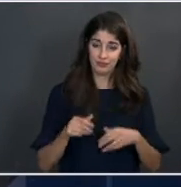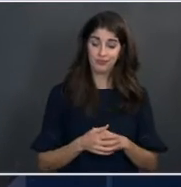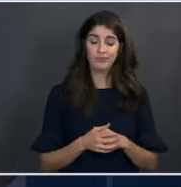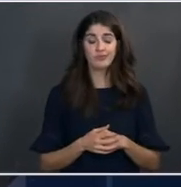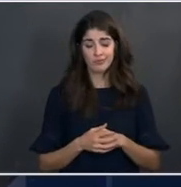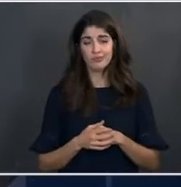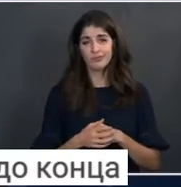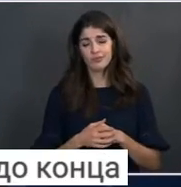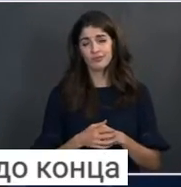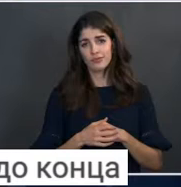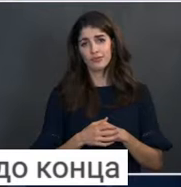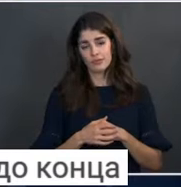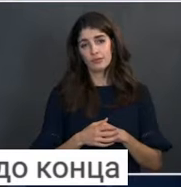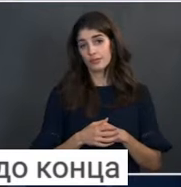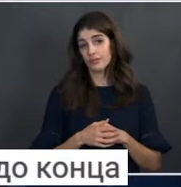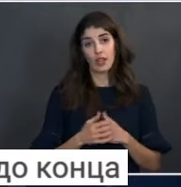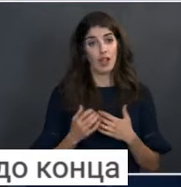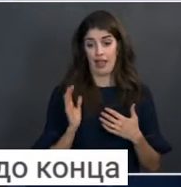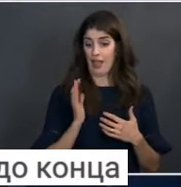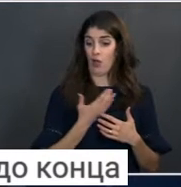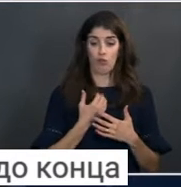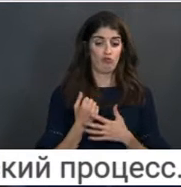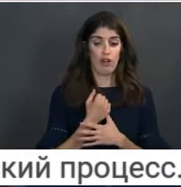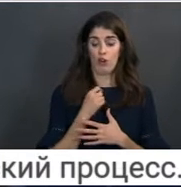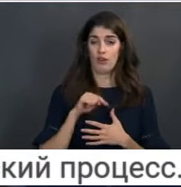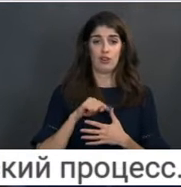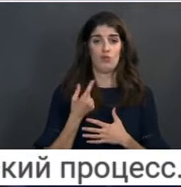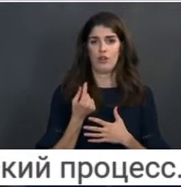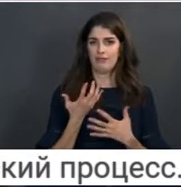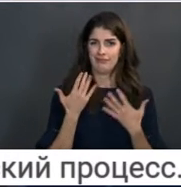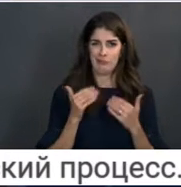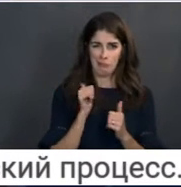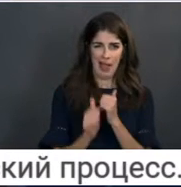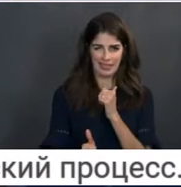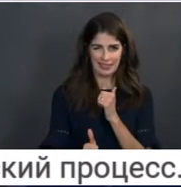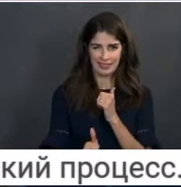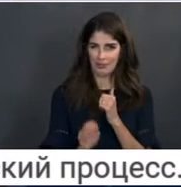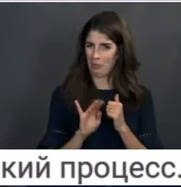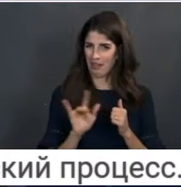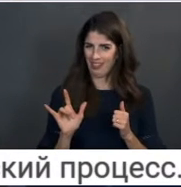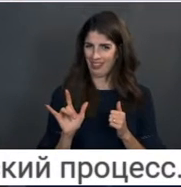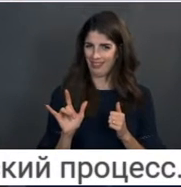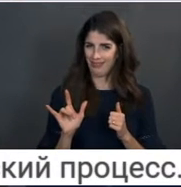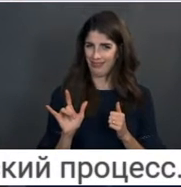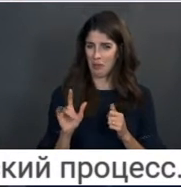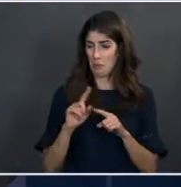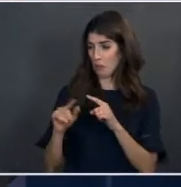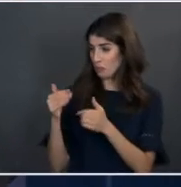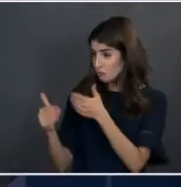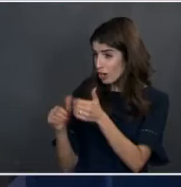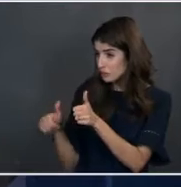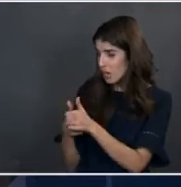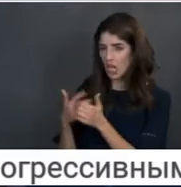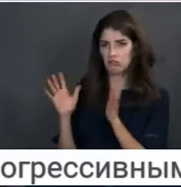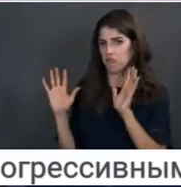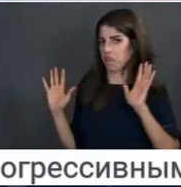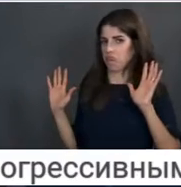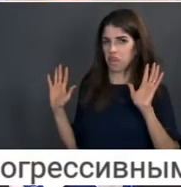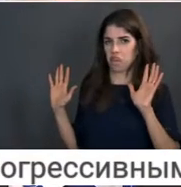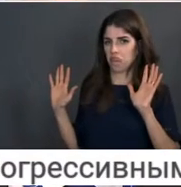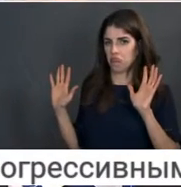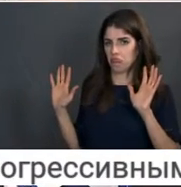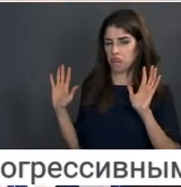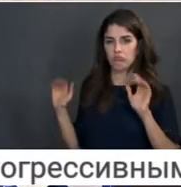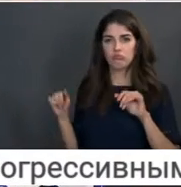to, our priority is on getting it through and not on the focus on what the parliamentary process is. What is